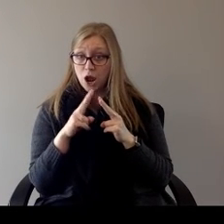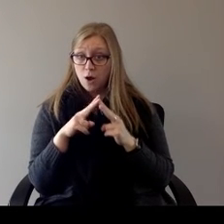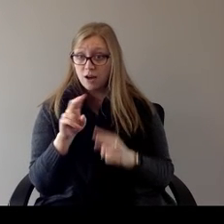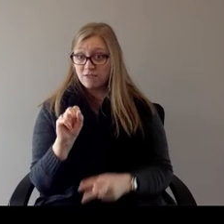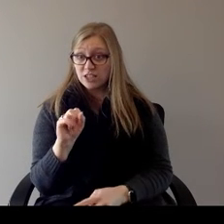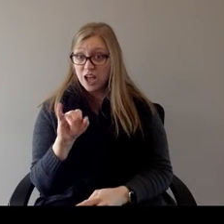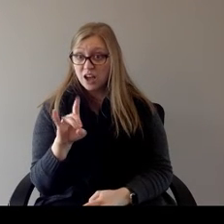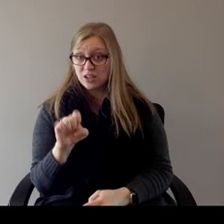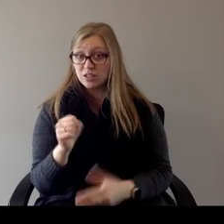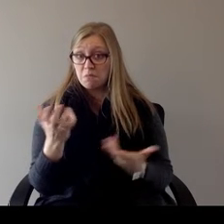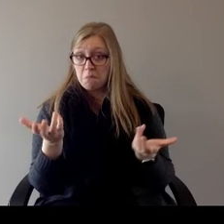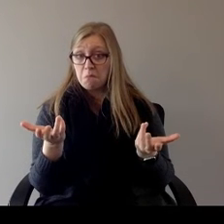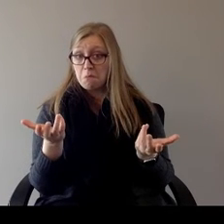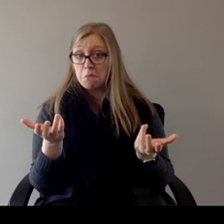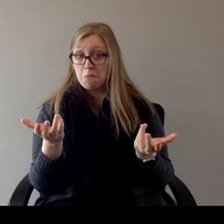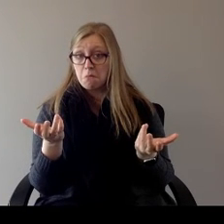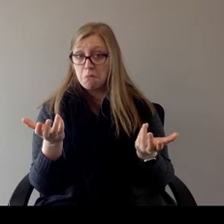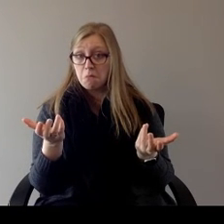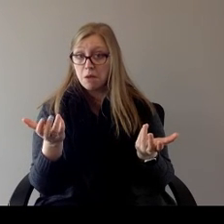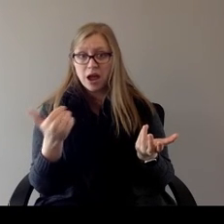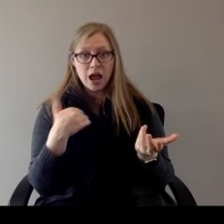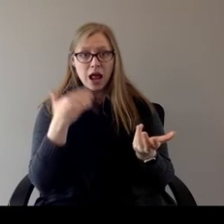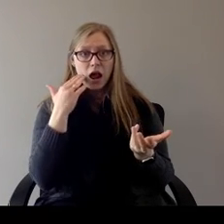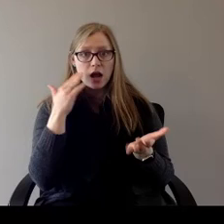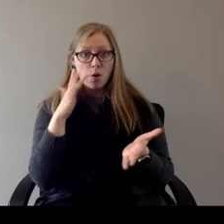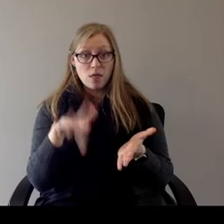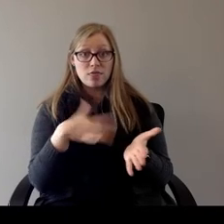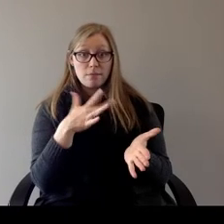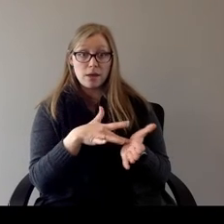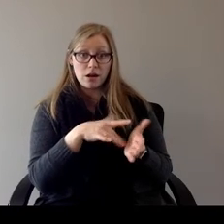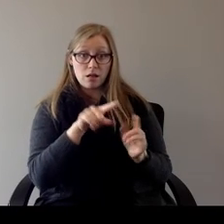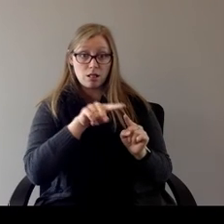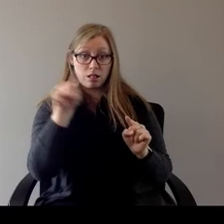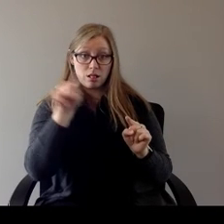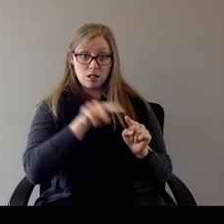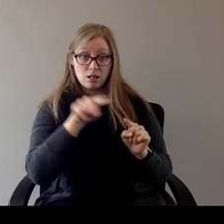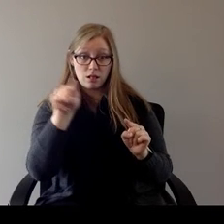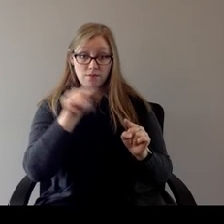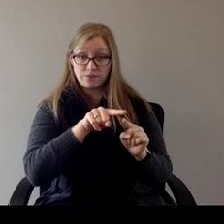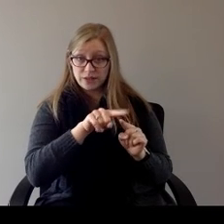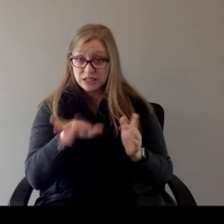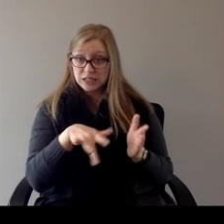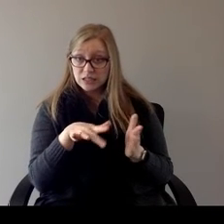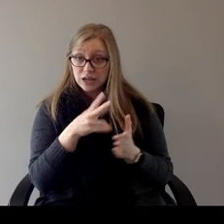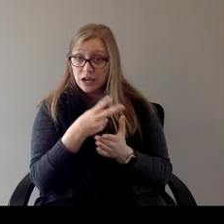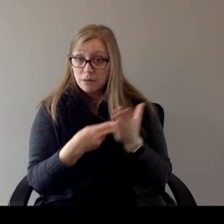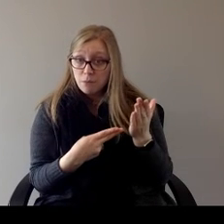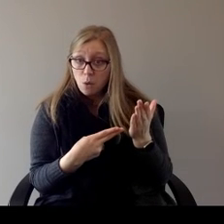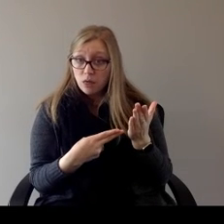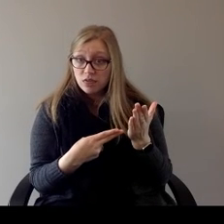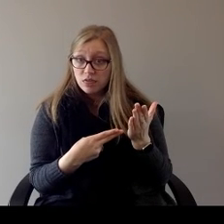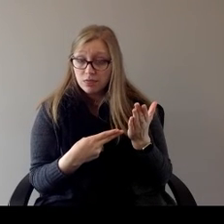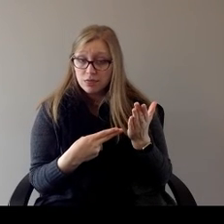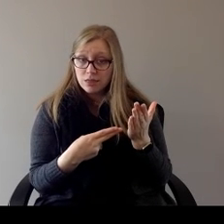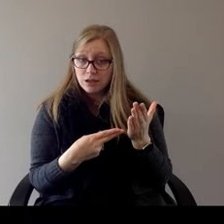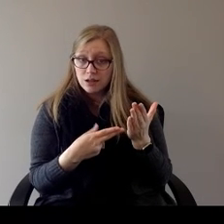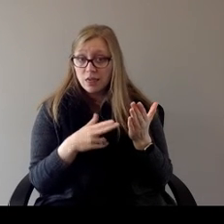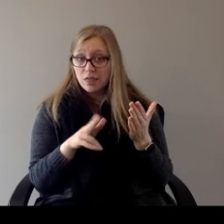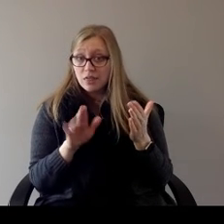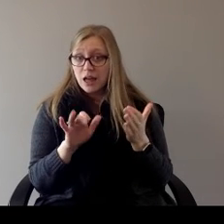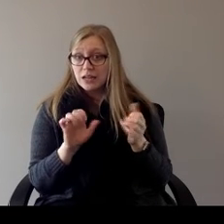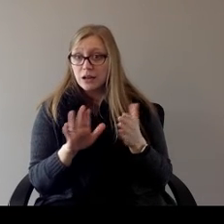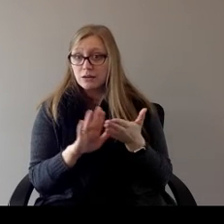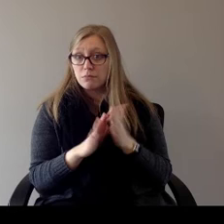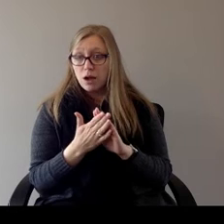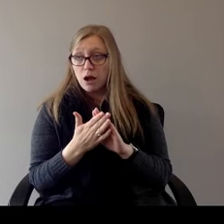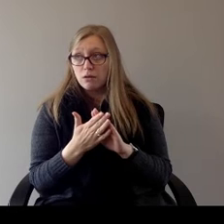then I know that this middle side is in both triangles, so I could use that as one side. So what I have